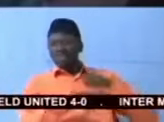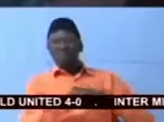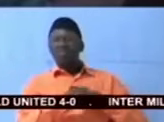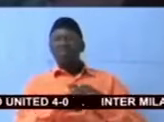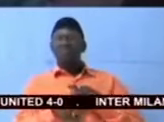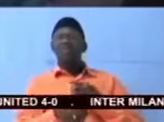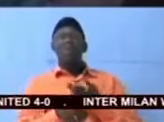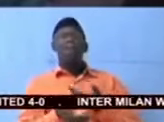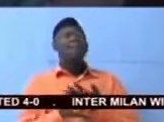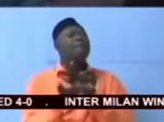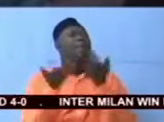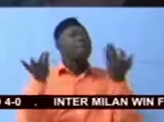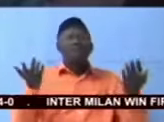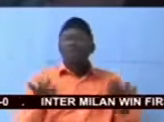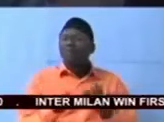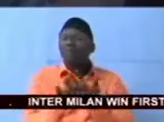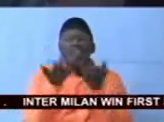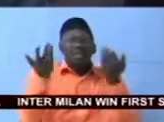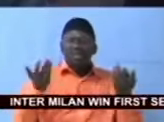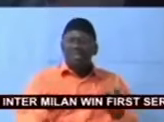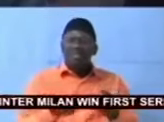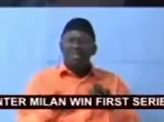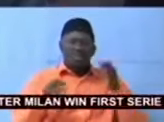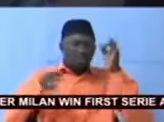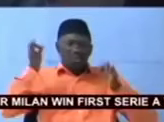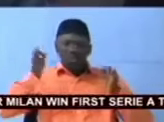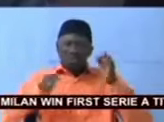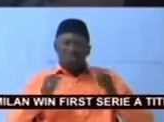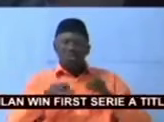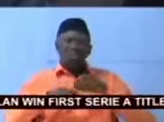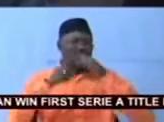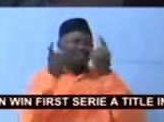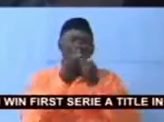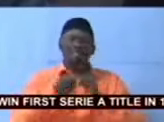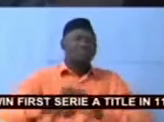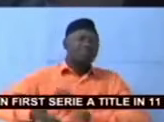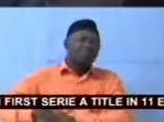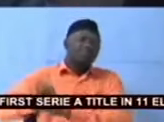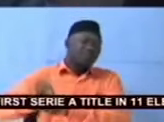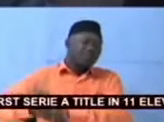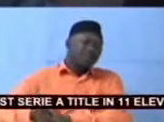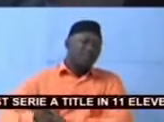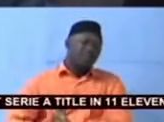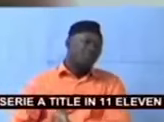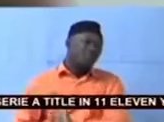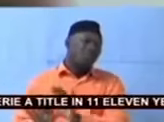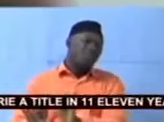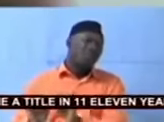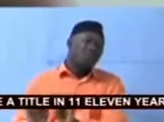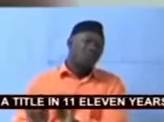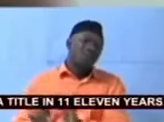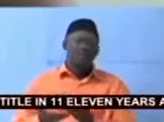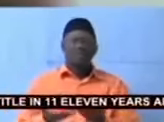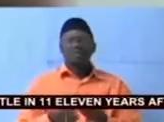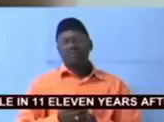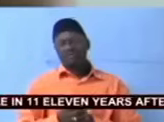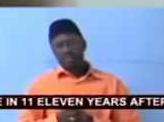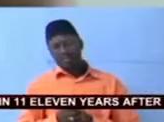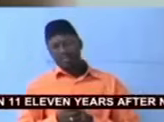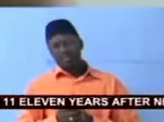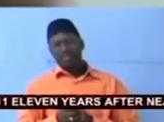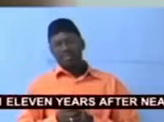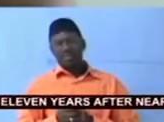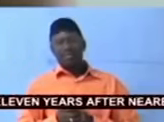Bu ko defee ne boobu rek am na atte yoo xam ne yu bëri yoo xam ne ñu ngi ko tegee boor. Mr. Gomez, sorry, if I may also just add, and this was also happening